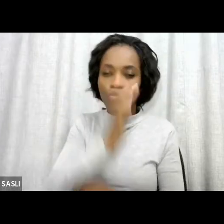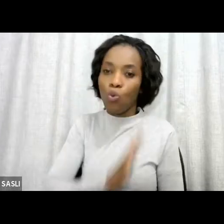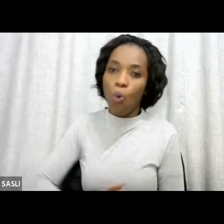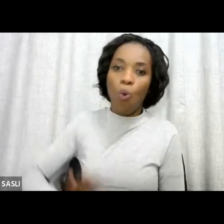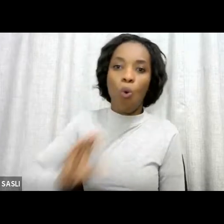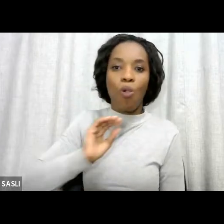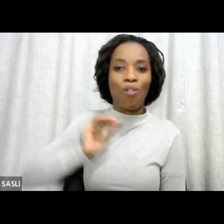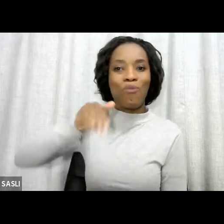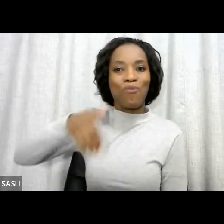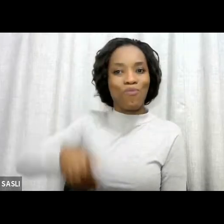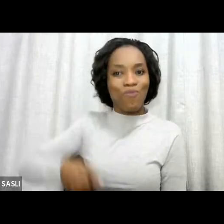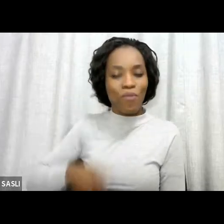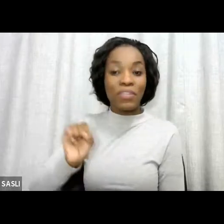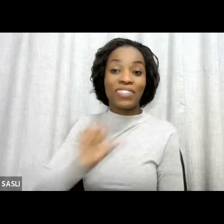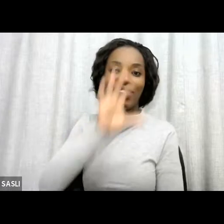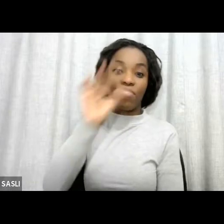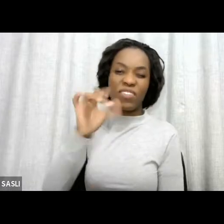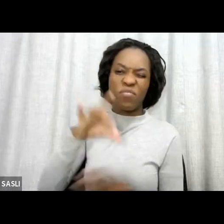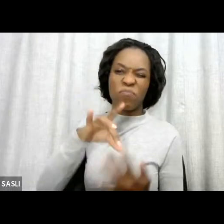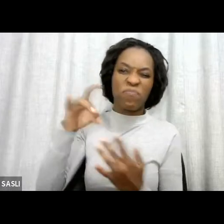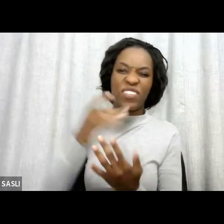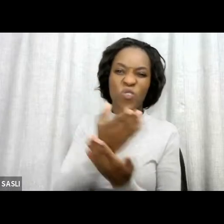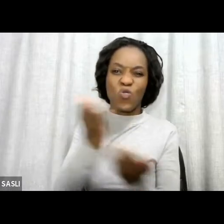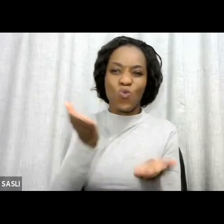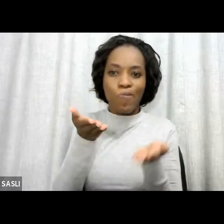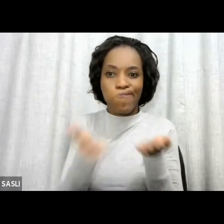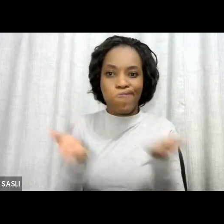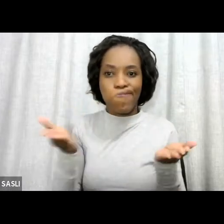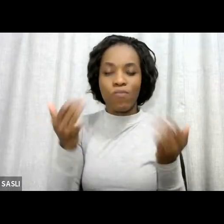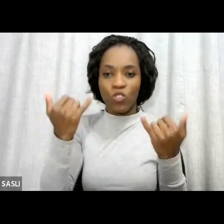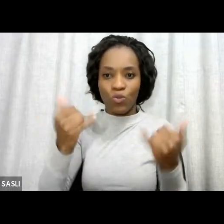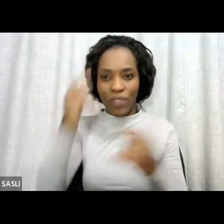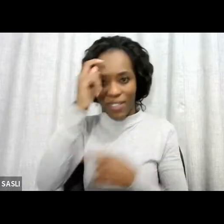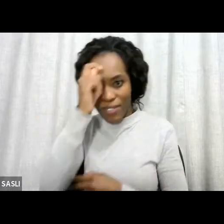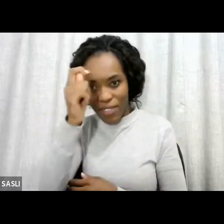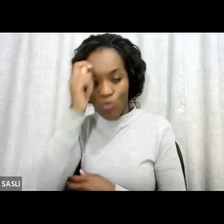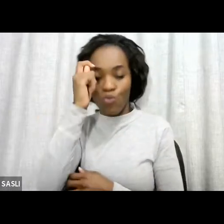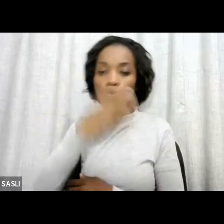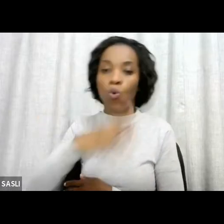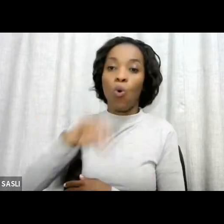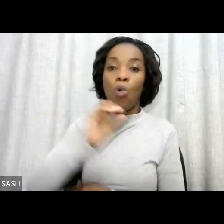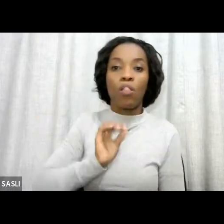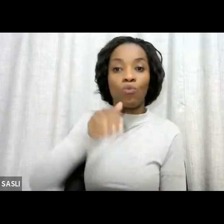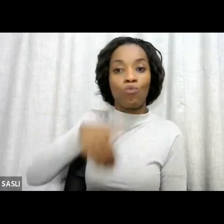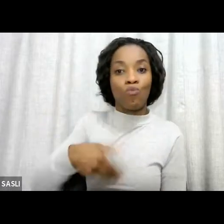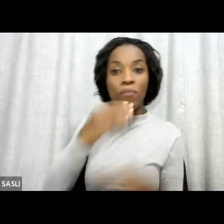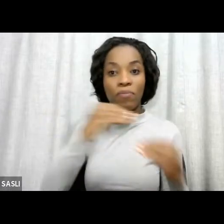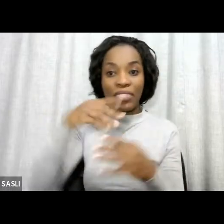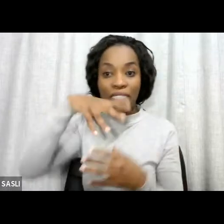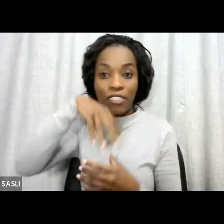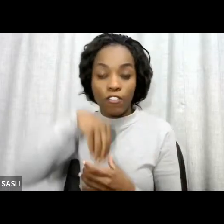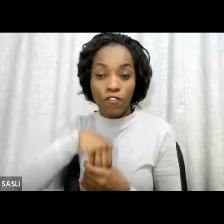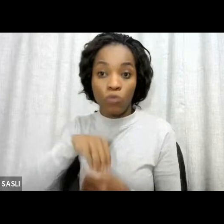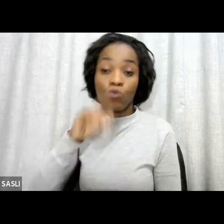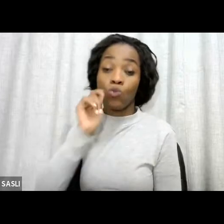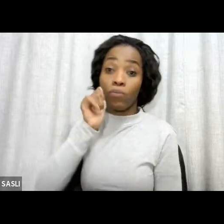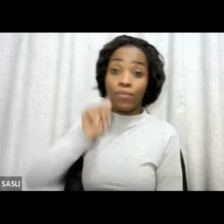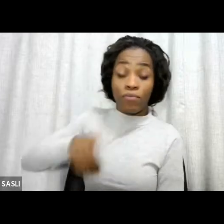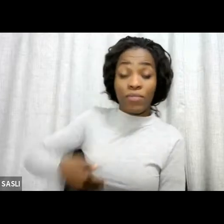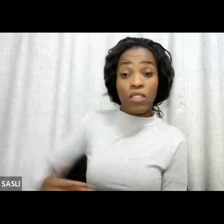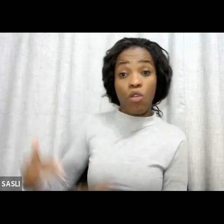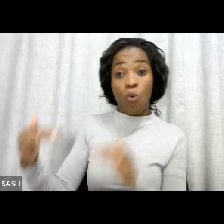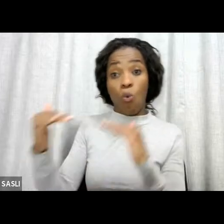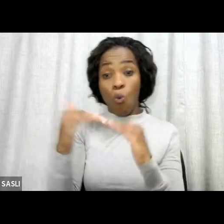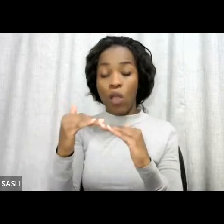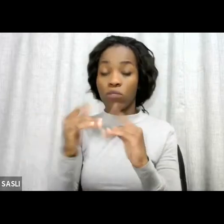line. Today, we salute all women in business. Gender equality is more than a goal in itself. It is a precondition for